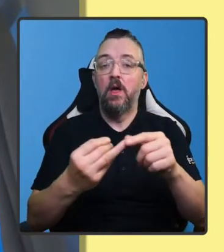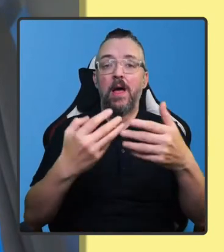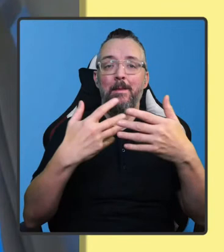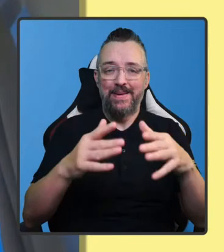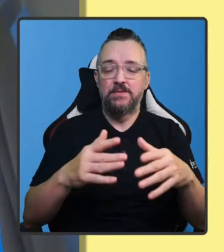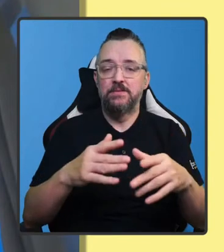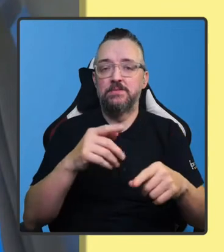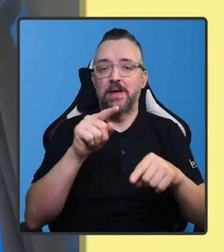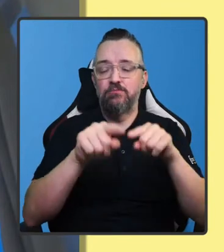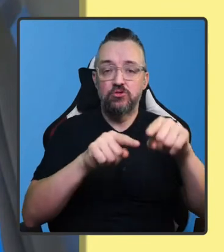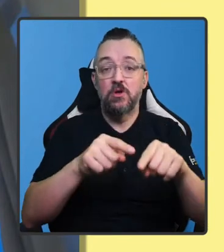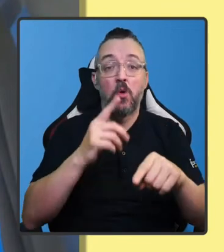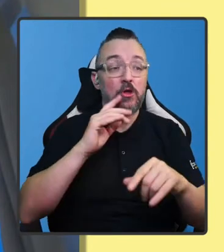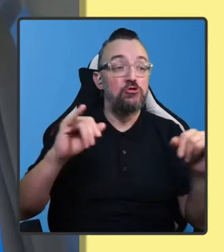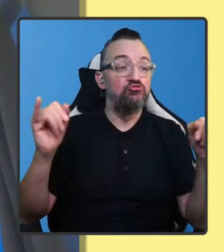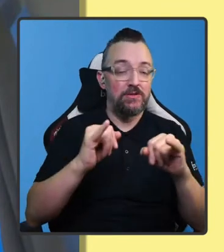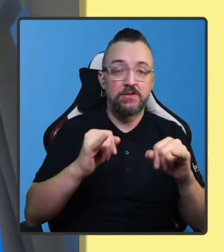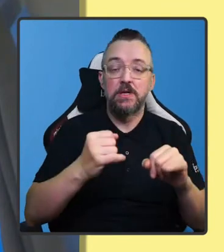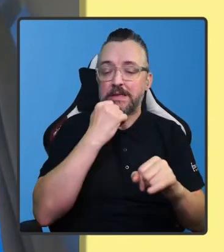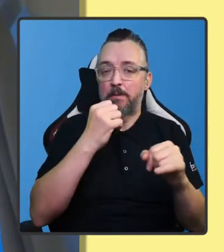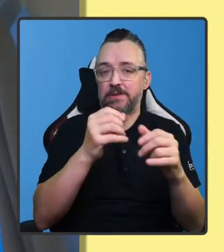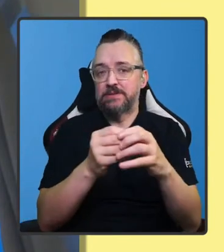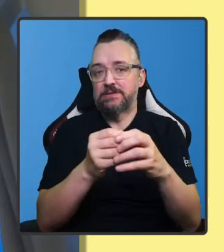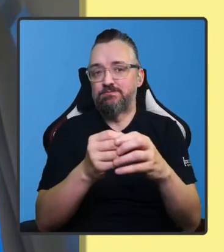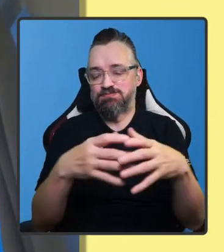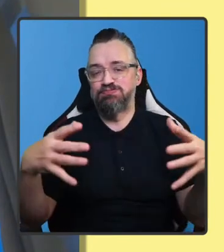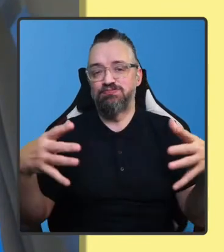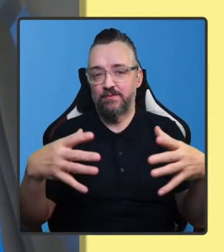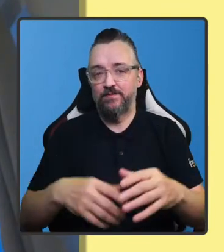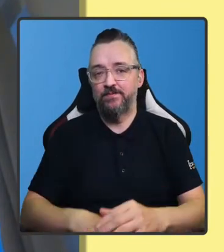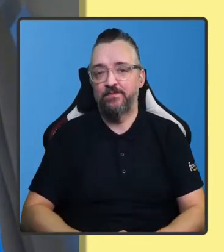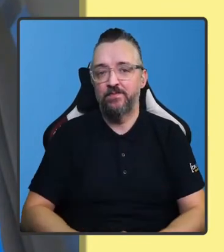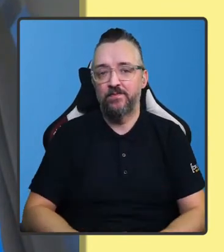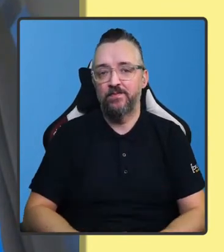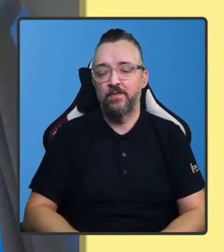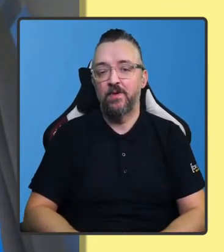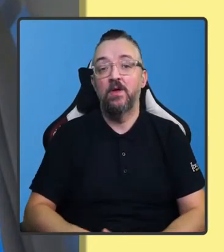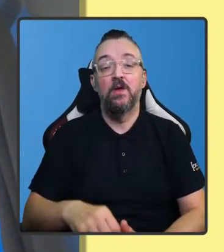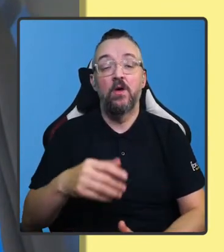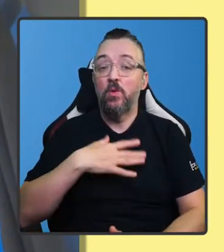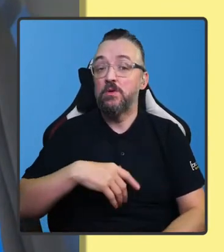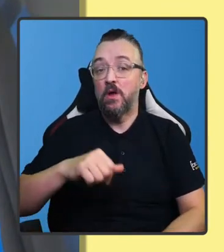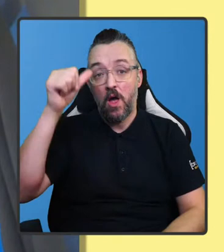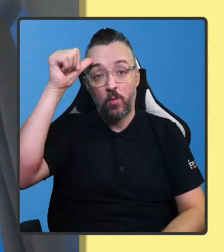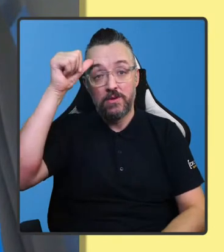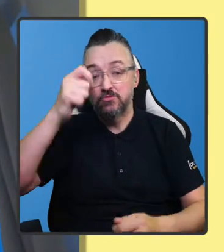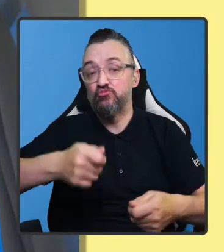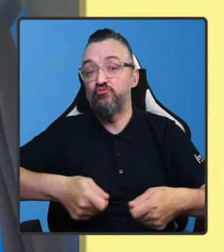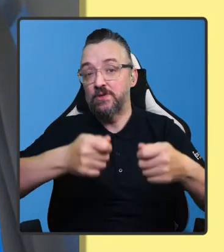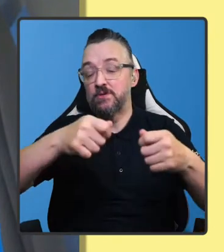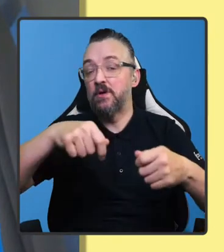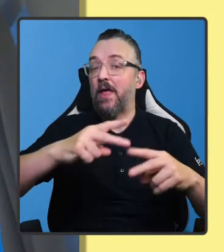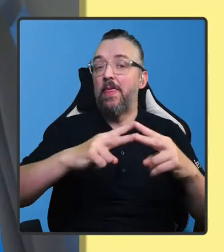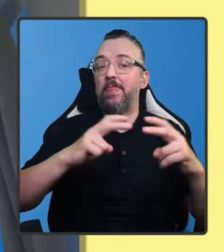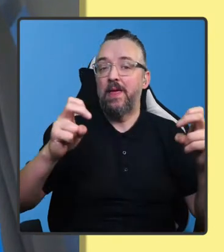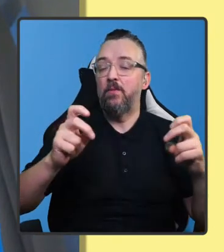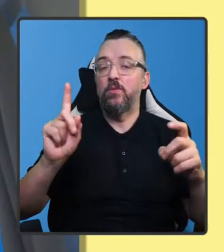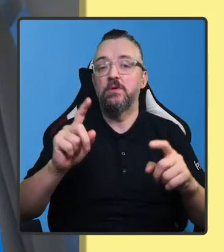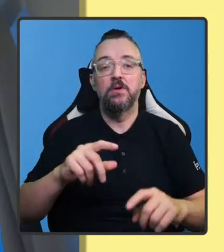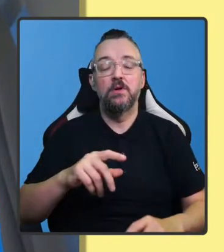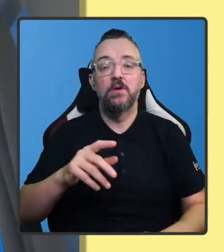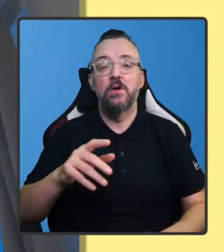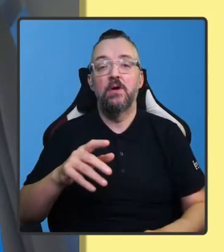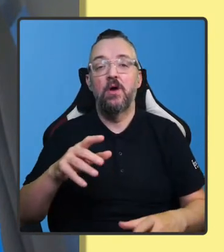numbers rise, as seen during the COVID-19 pandemic. And to raise awareness, this year's theme is Orange the World,